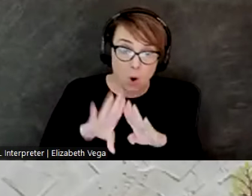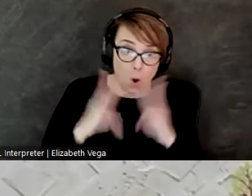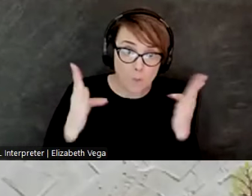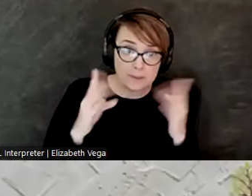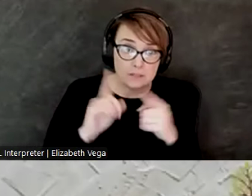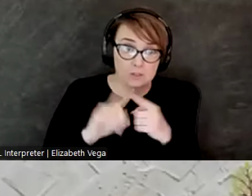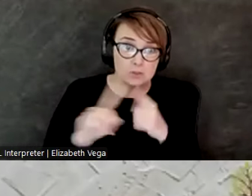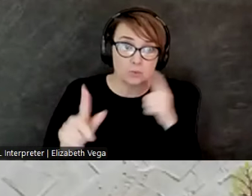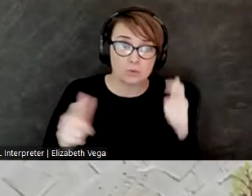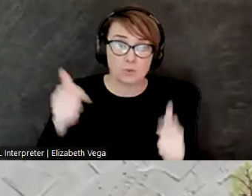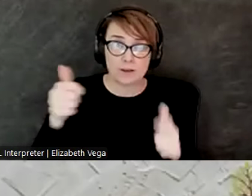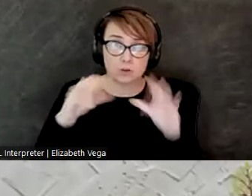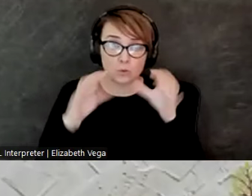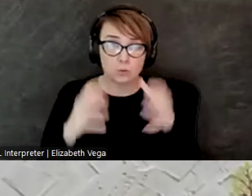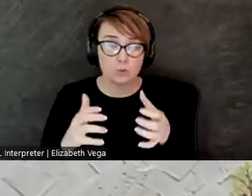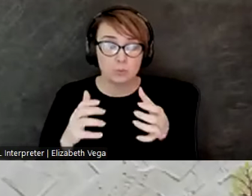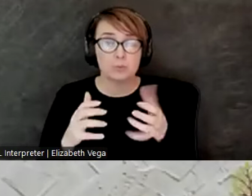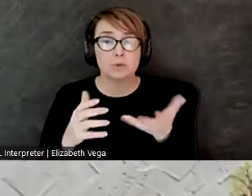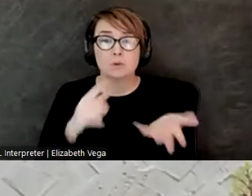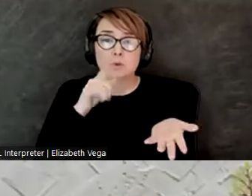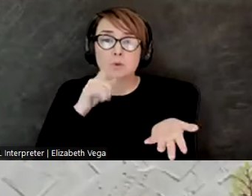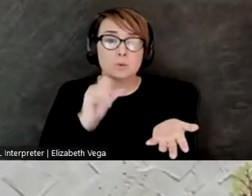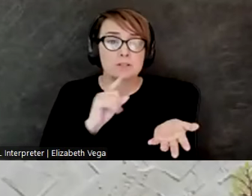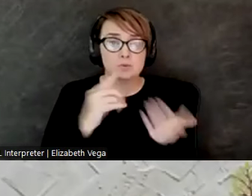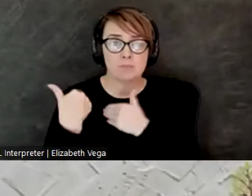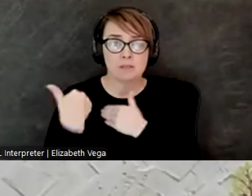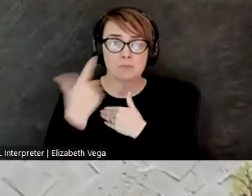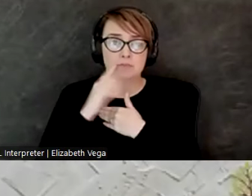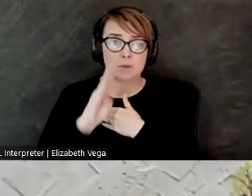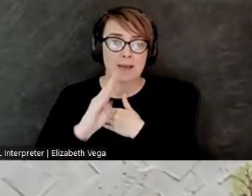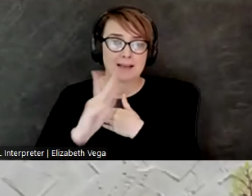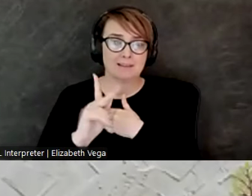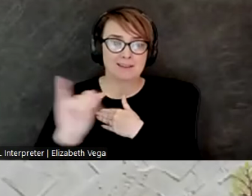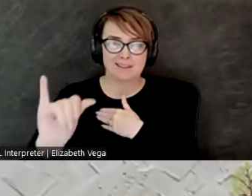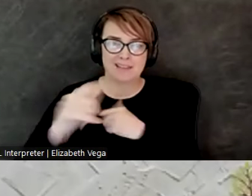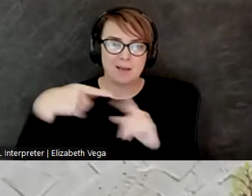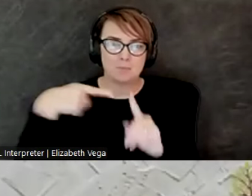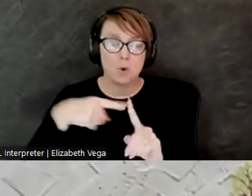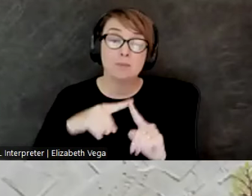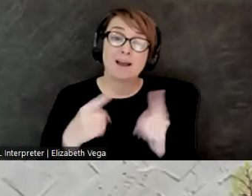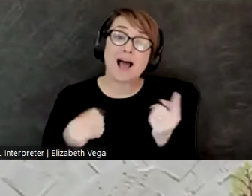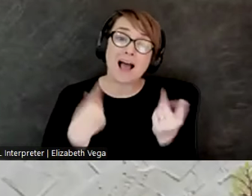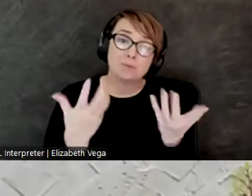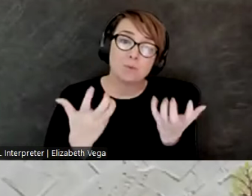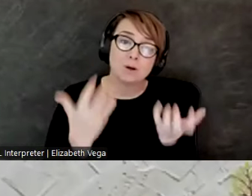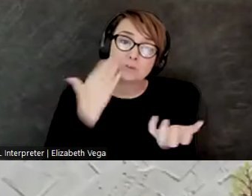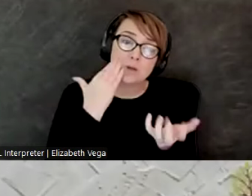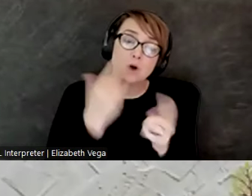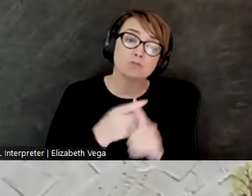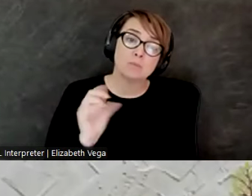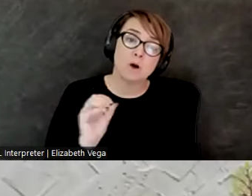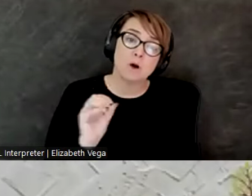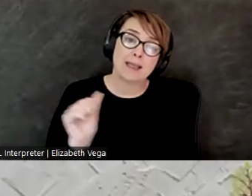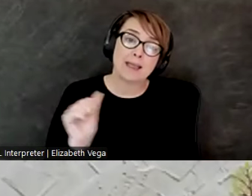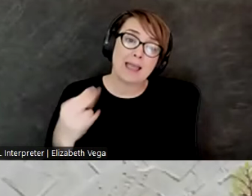group, and who's responsible for Bagley Keene at that point? But I would want to know from OAH in writing why that's